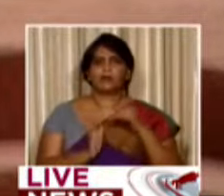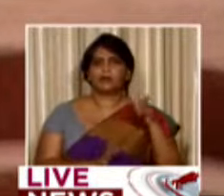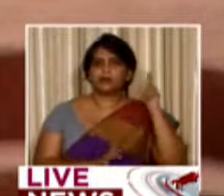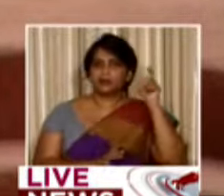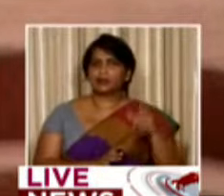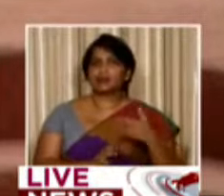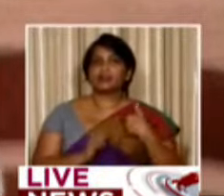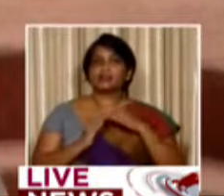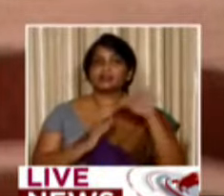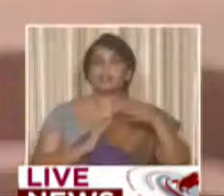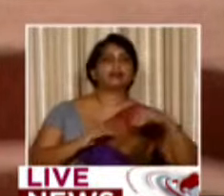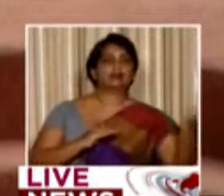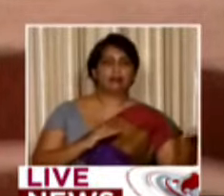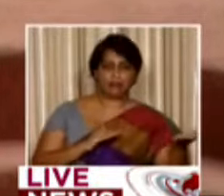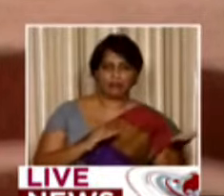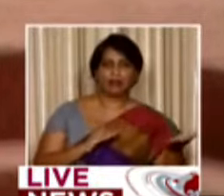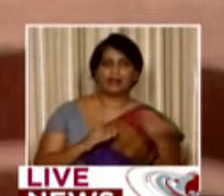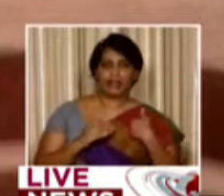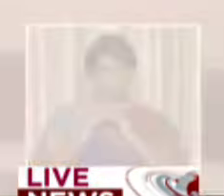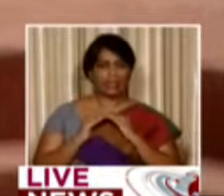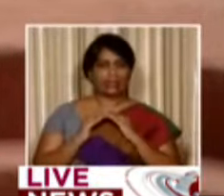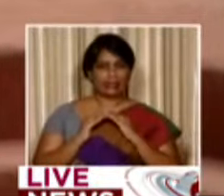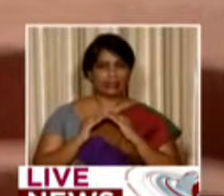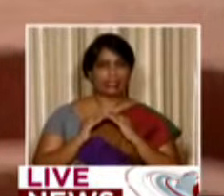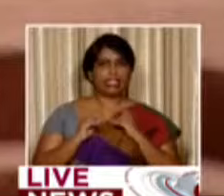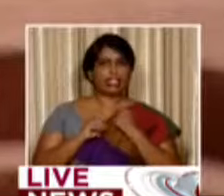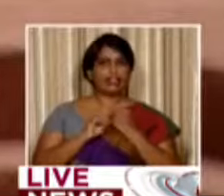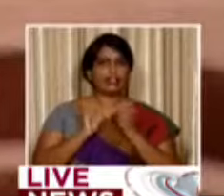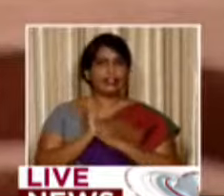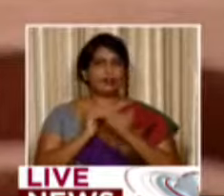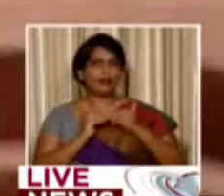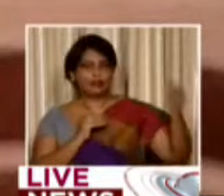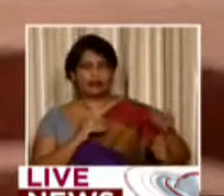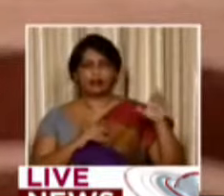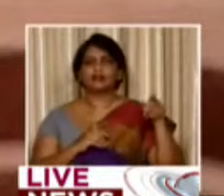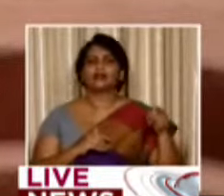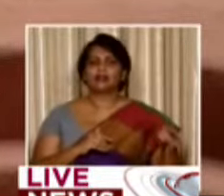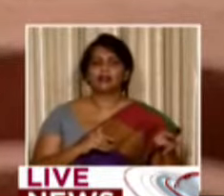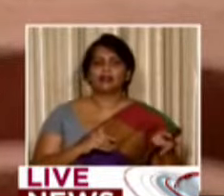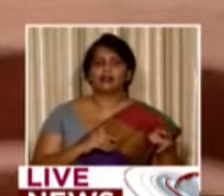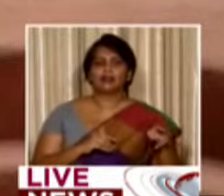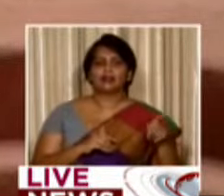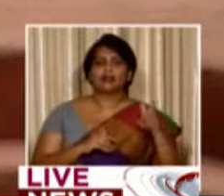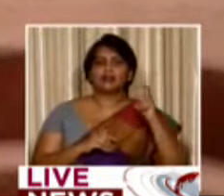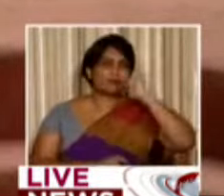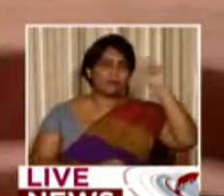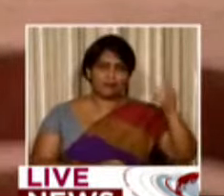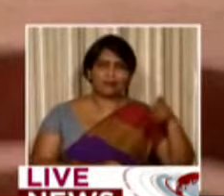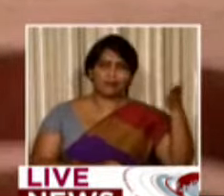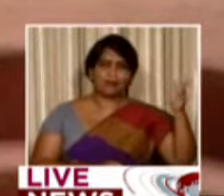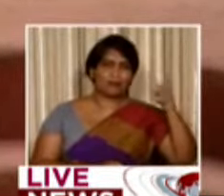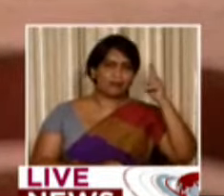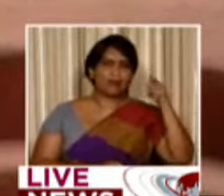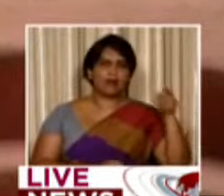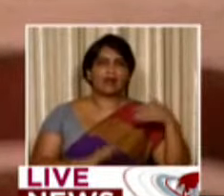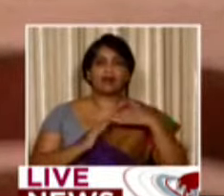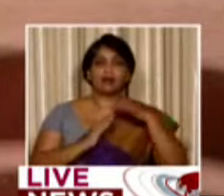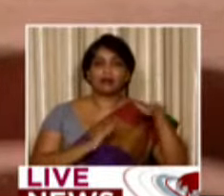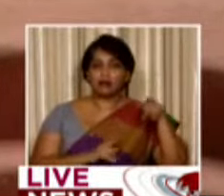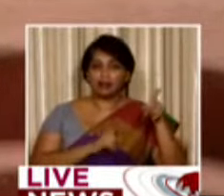heated situation ensued. Opposition MPs objected to certain amendments brought by the ruling party, accusing them of